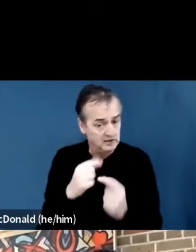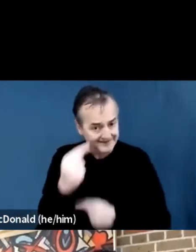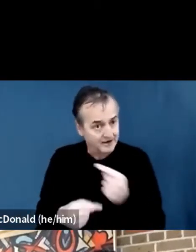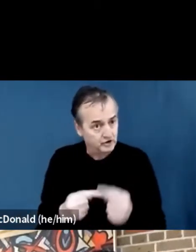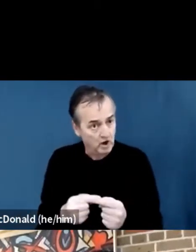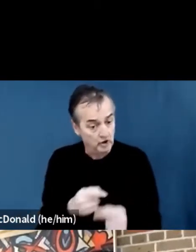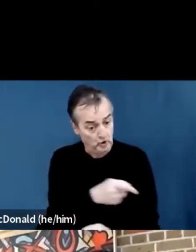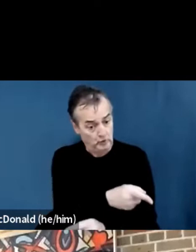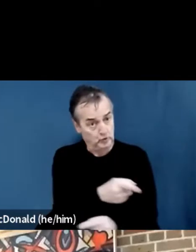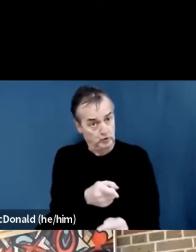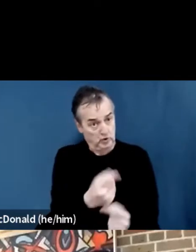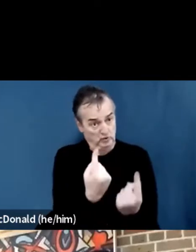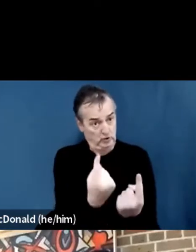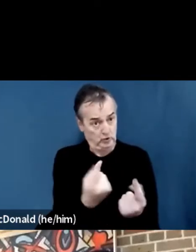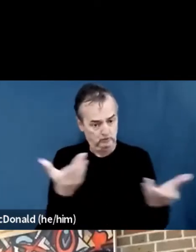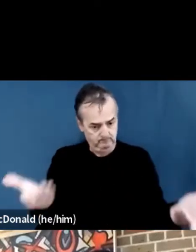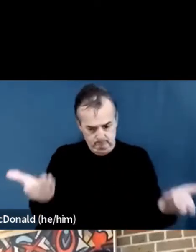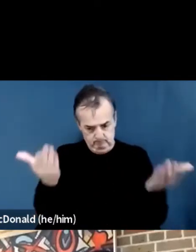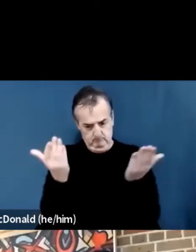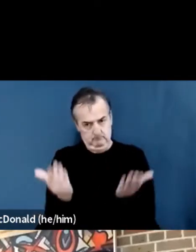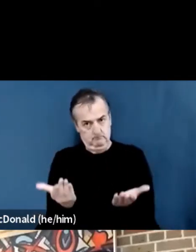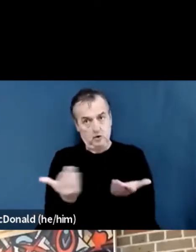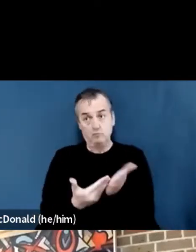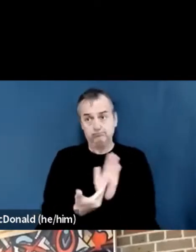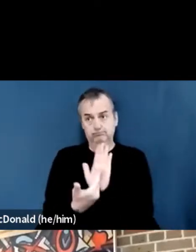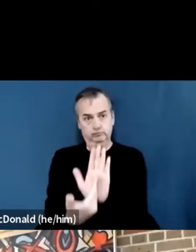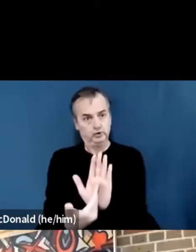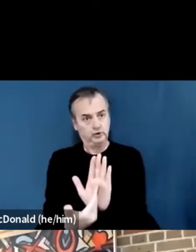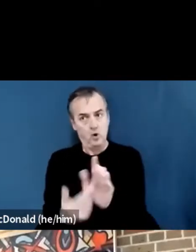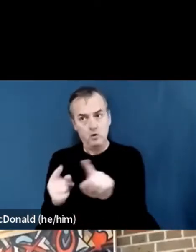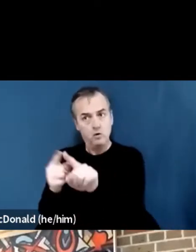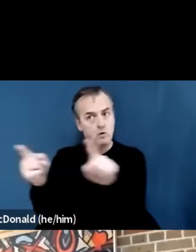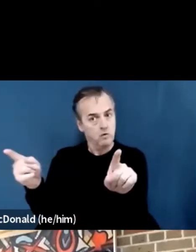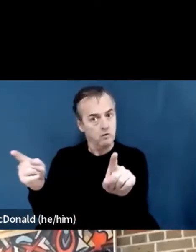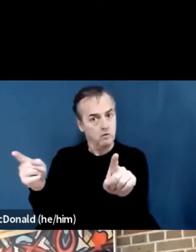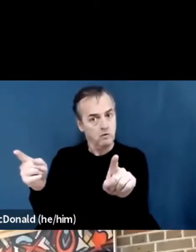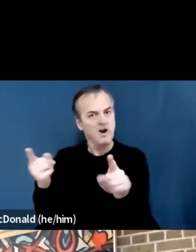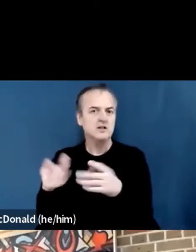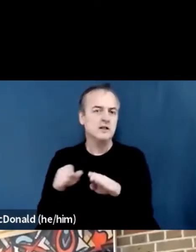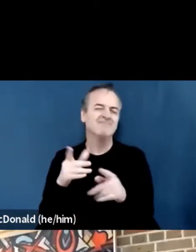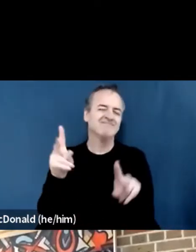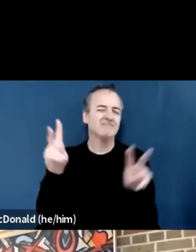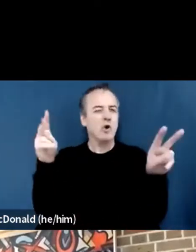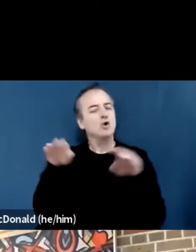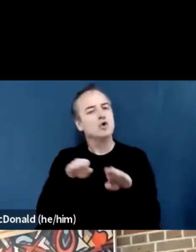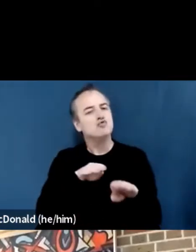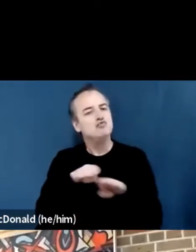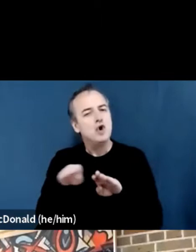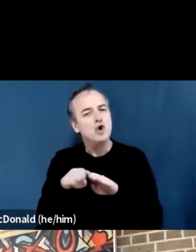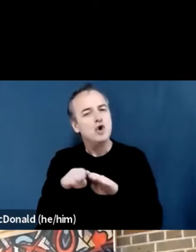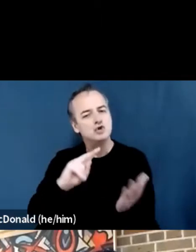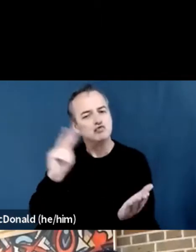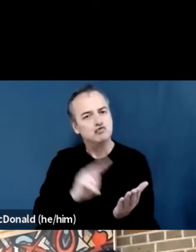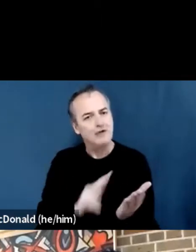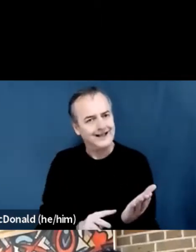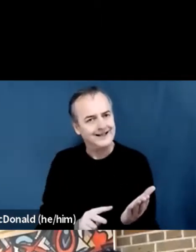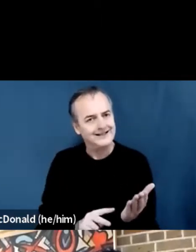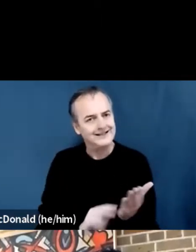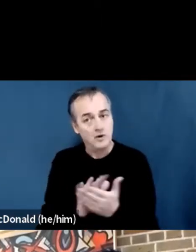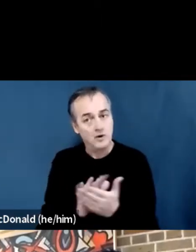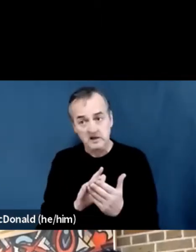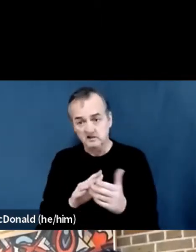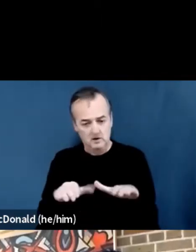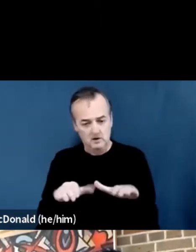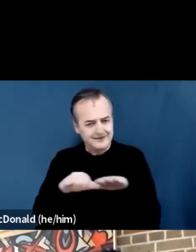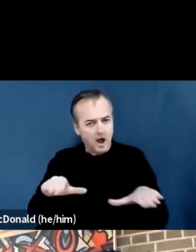stories in those two formats will be presented as rehearsed readings. So they'll get an airing, they'll get some